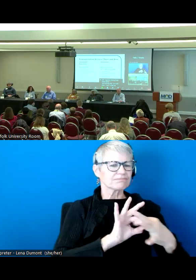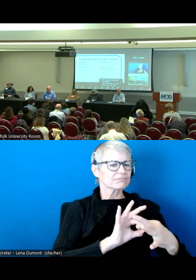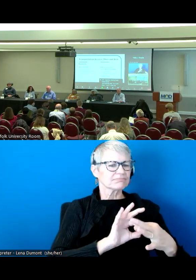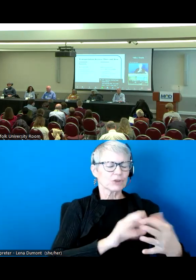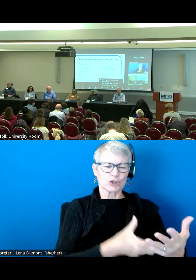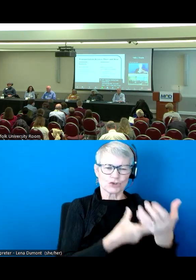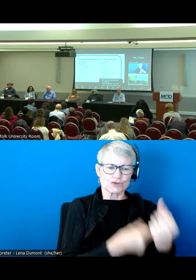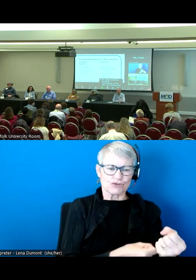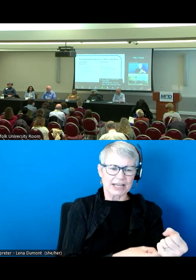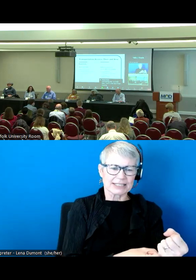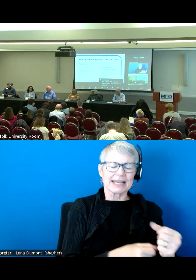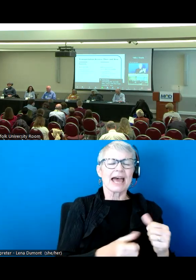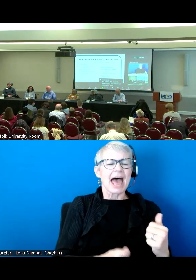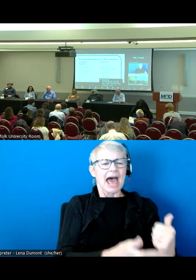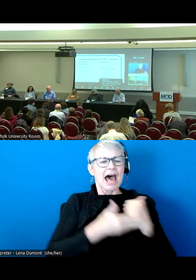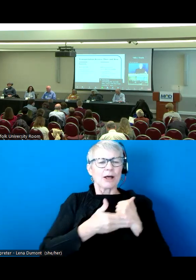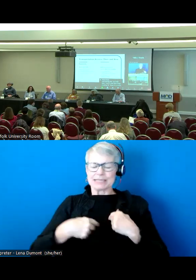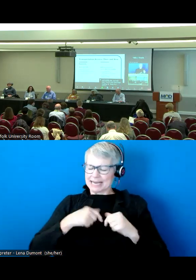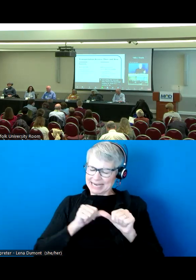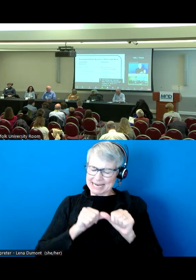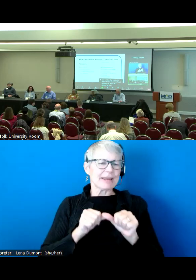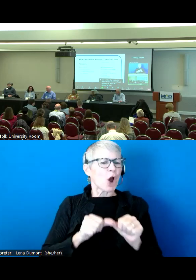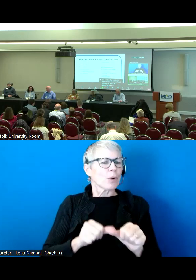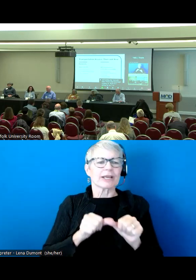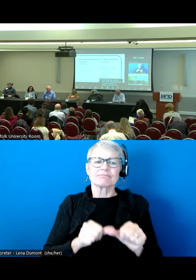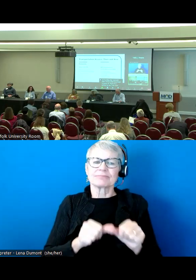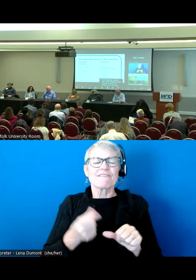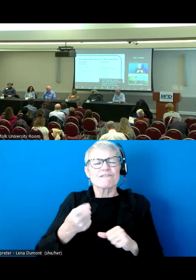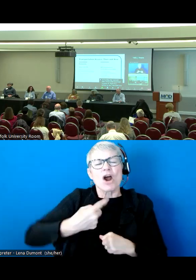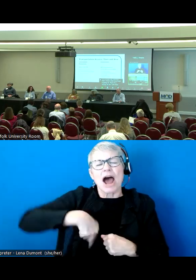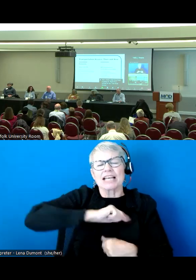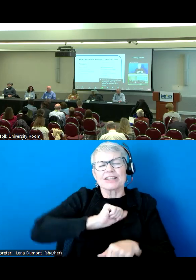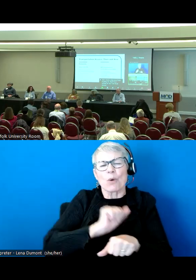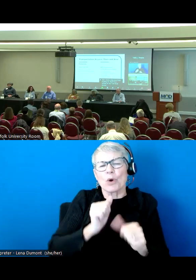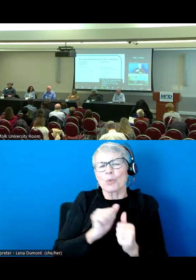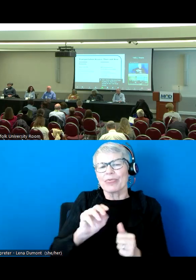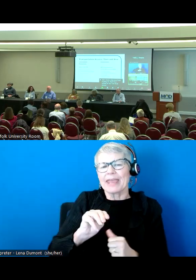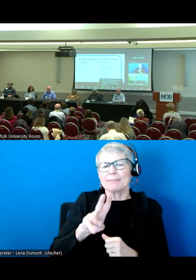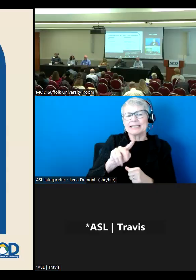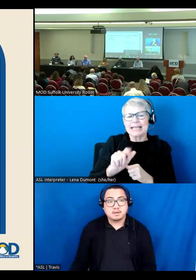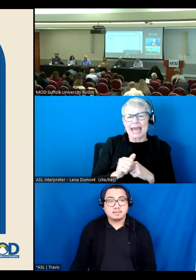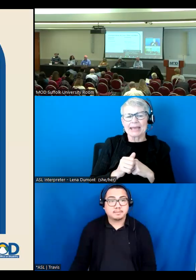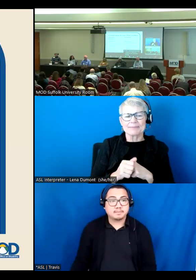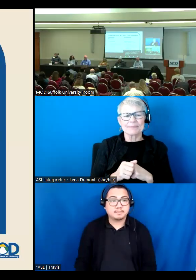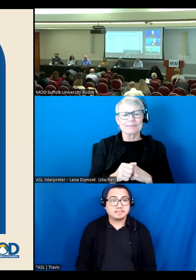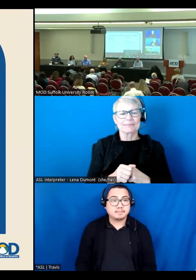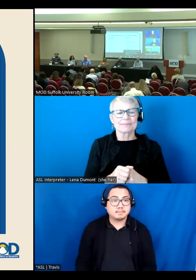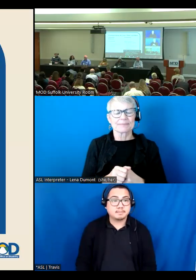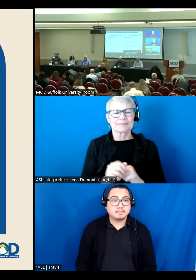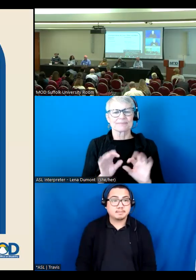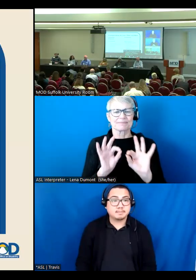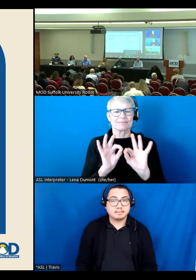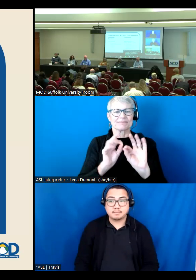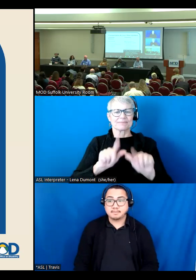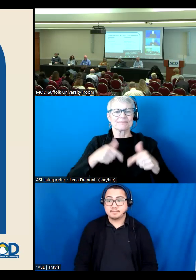the T and those working with the T. Thank you, Laura. And we will have to keep working